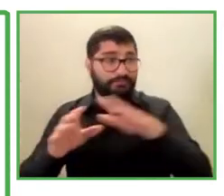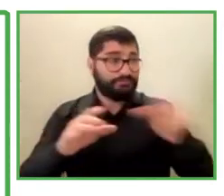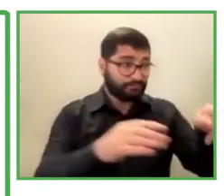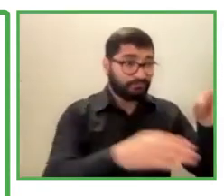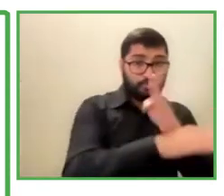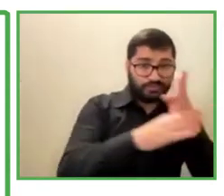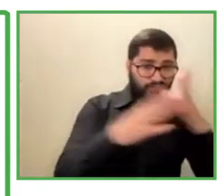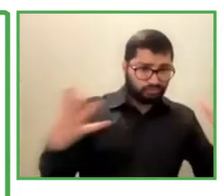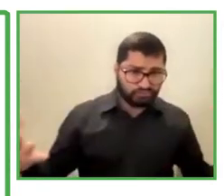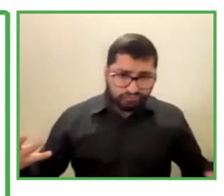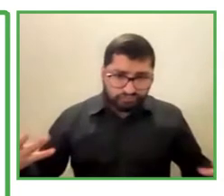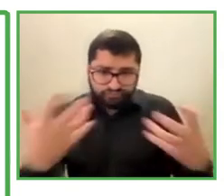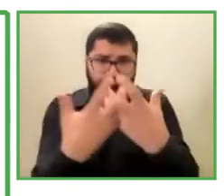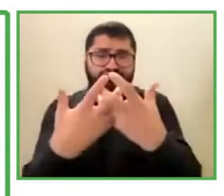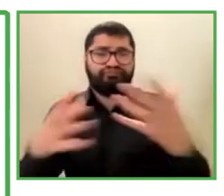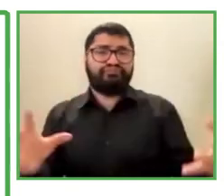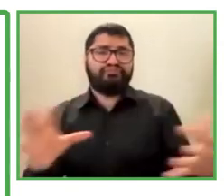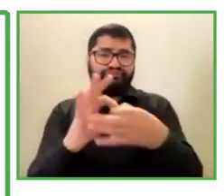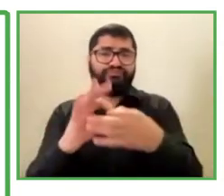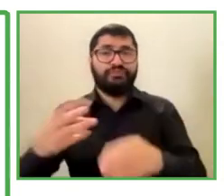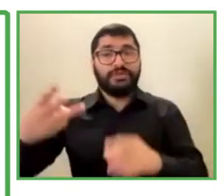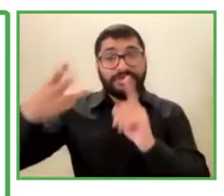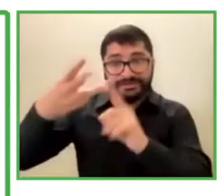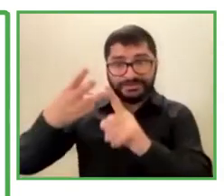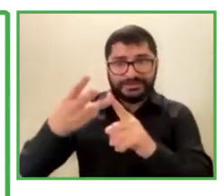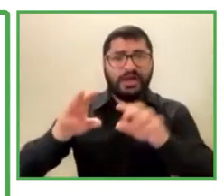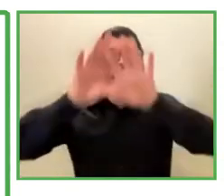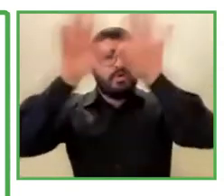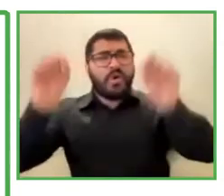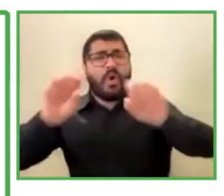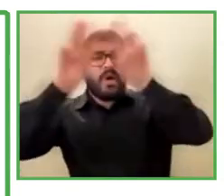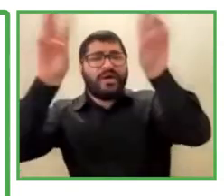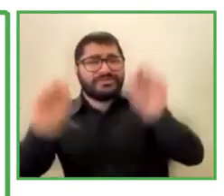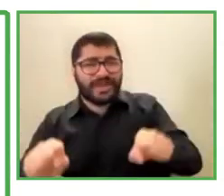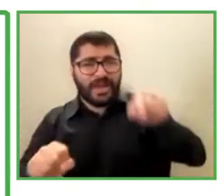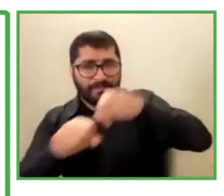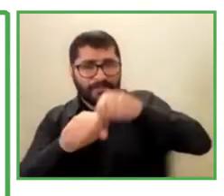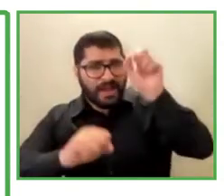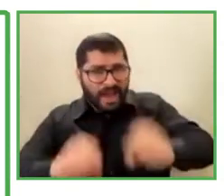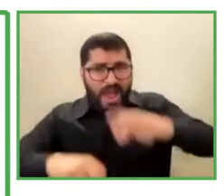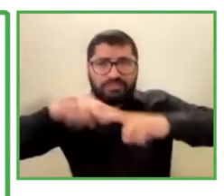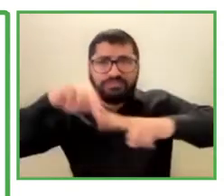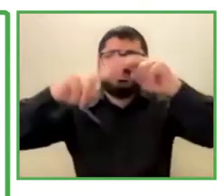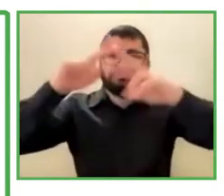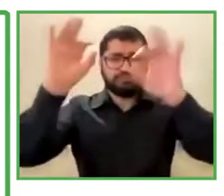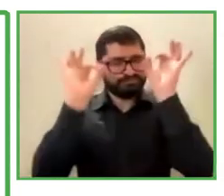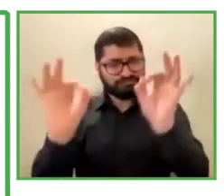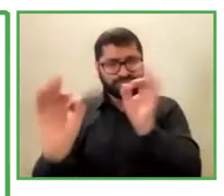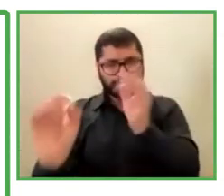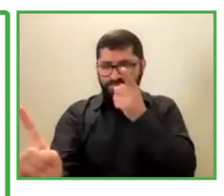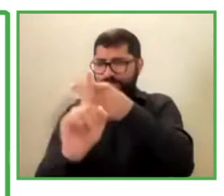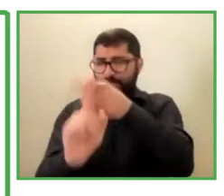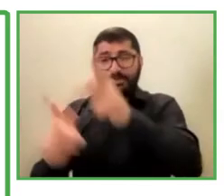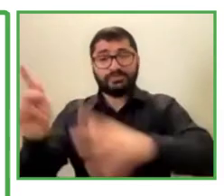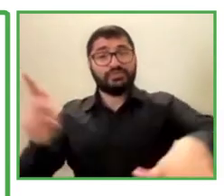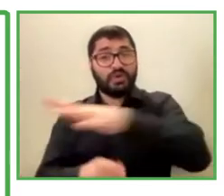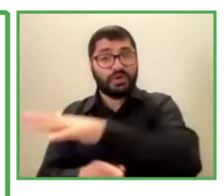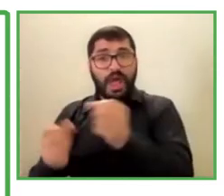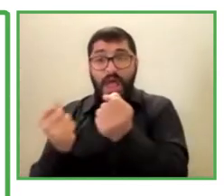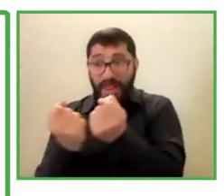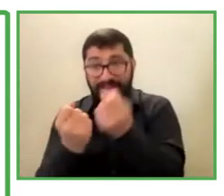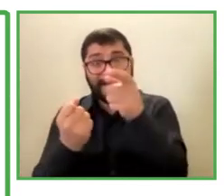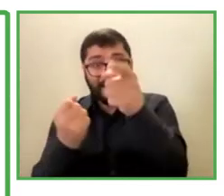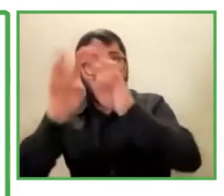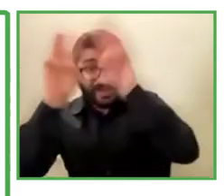built specifically for people with disabilities. So it is not a platform that was adapted. It is a platform that was